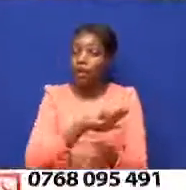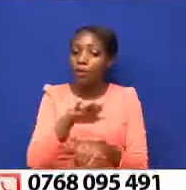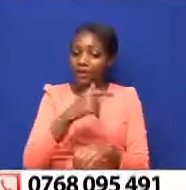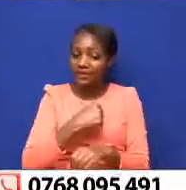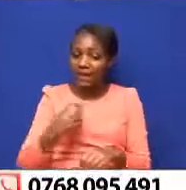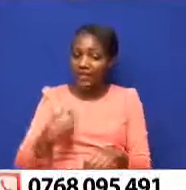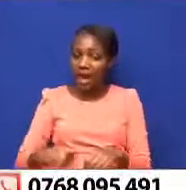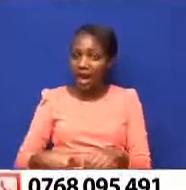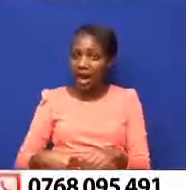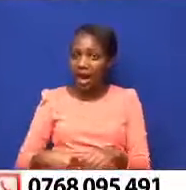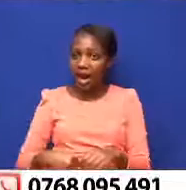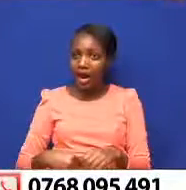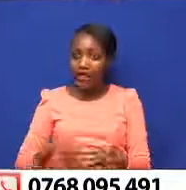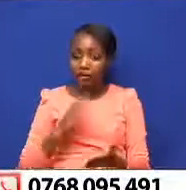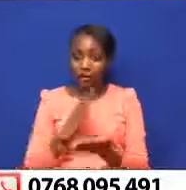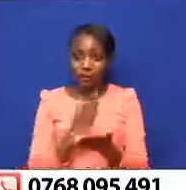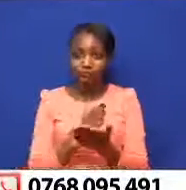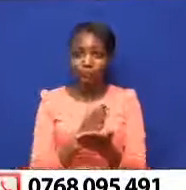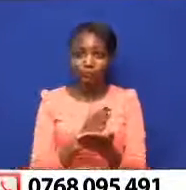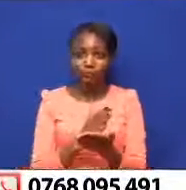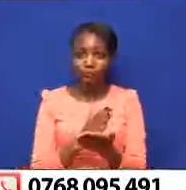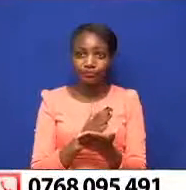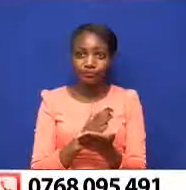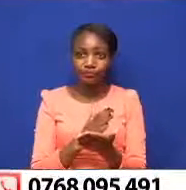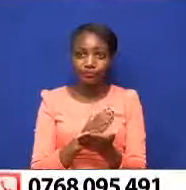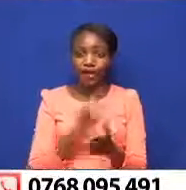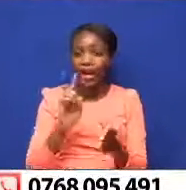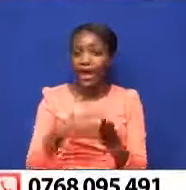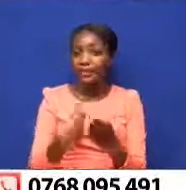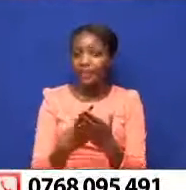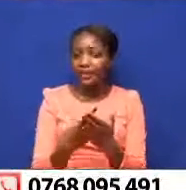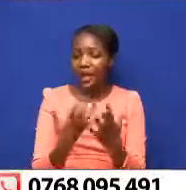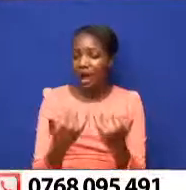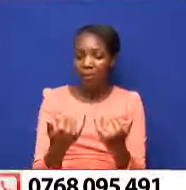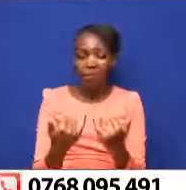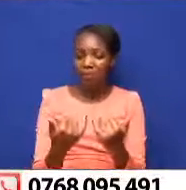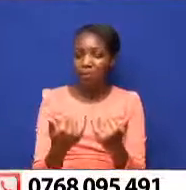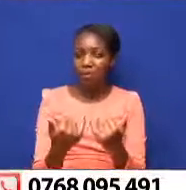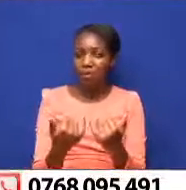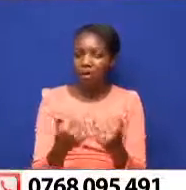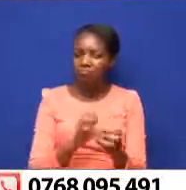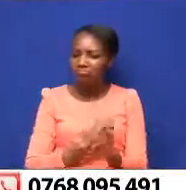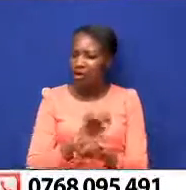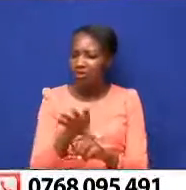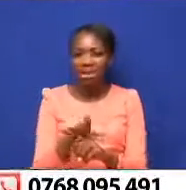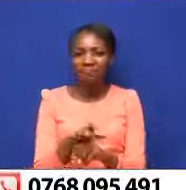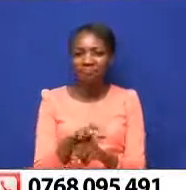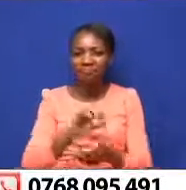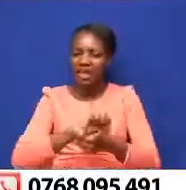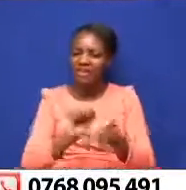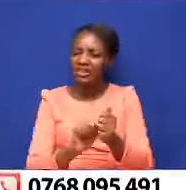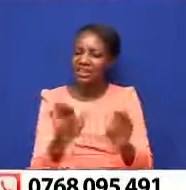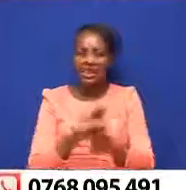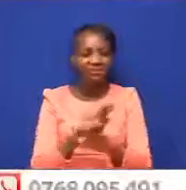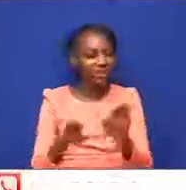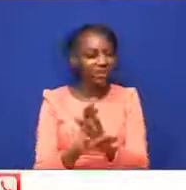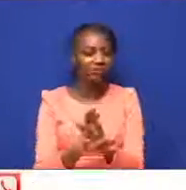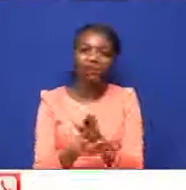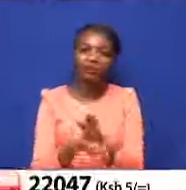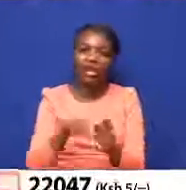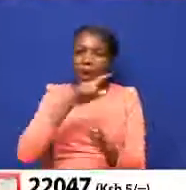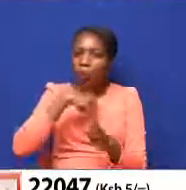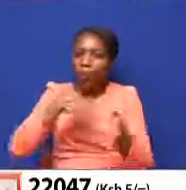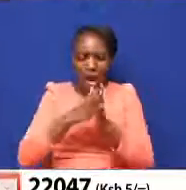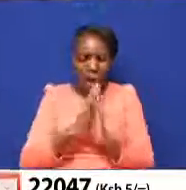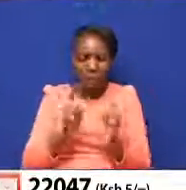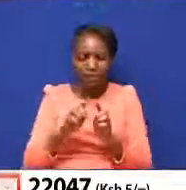China. World Cup, Taekwondo World Cup, but unfortunately this COVID-19, we don't know it aisha lini. We are just praying and